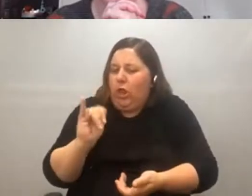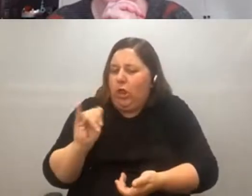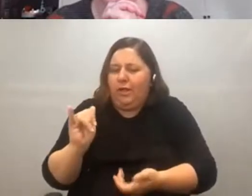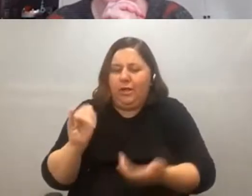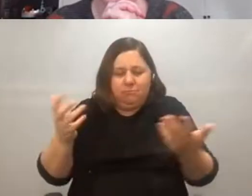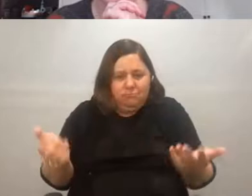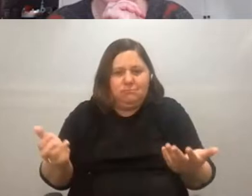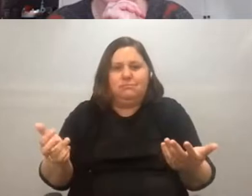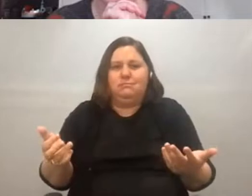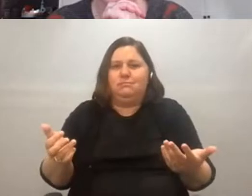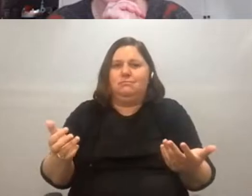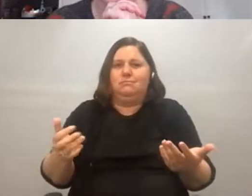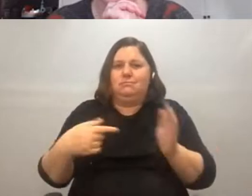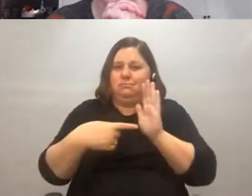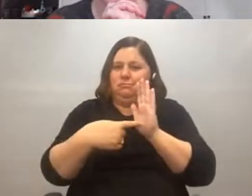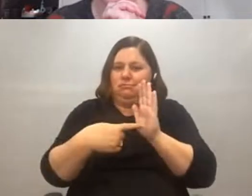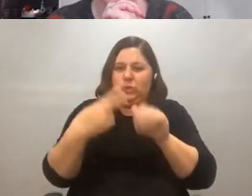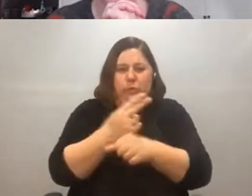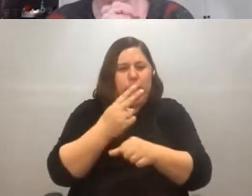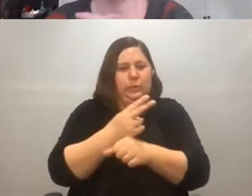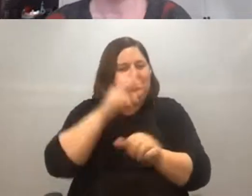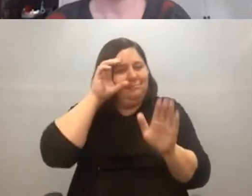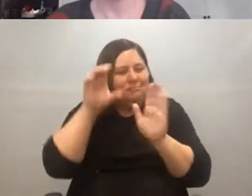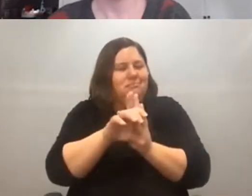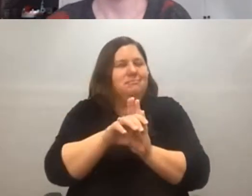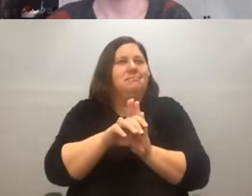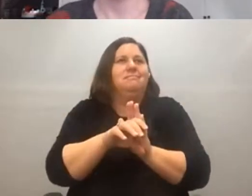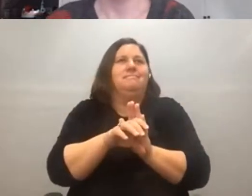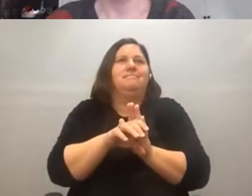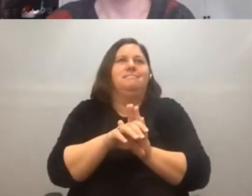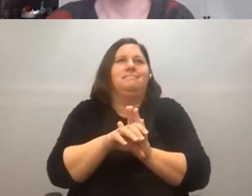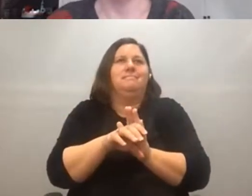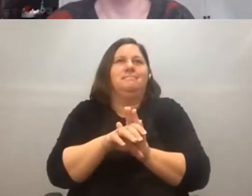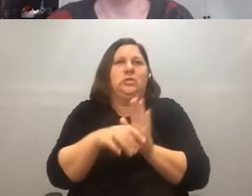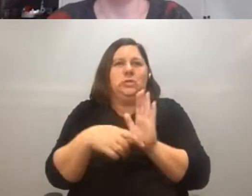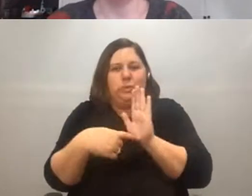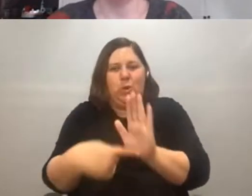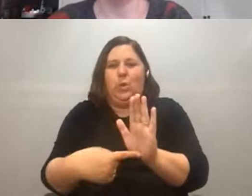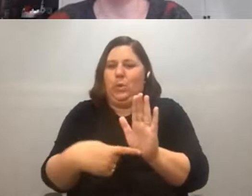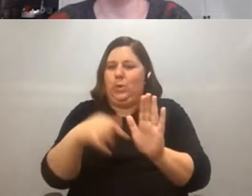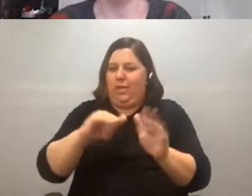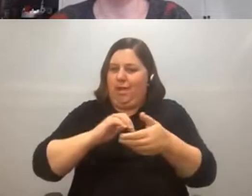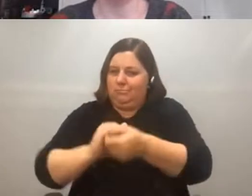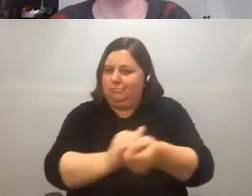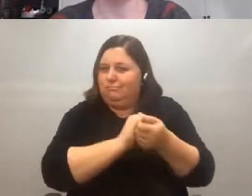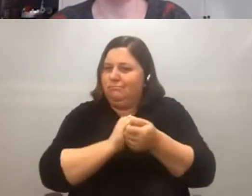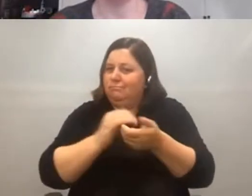think using the images as a way to uh represent that collaboration um is really